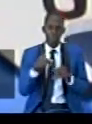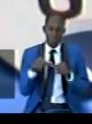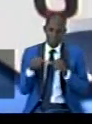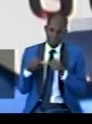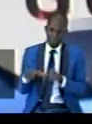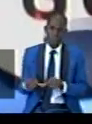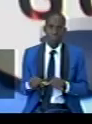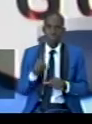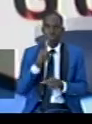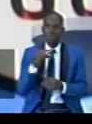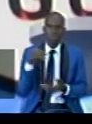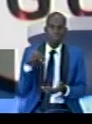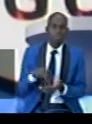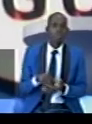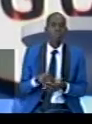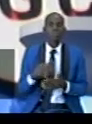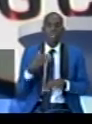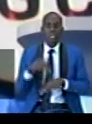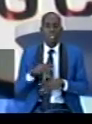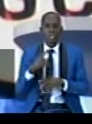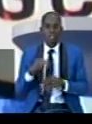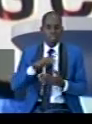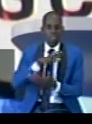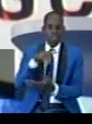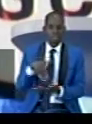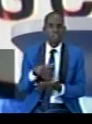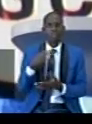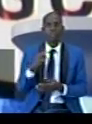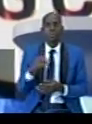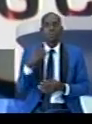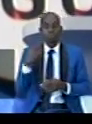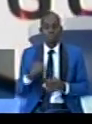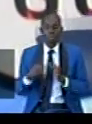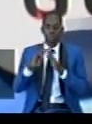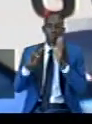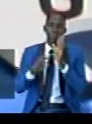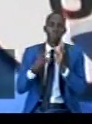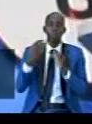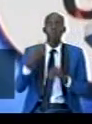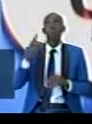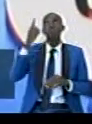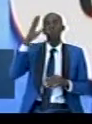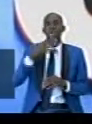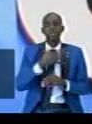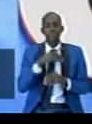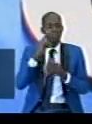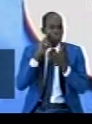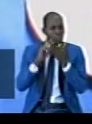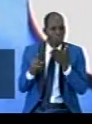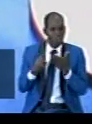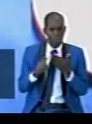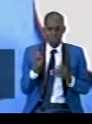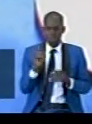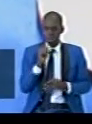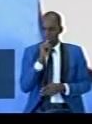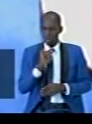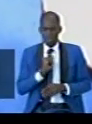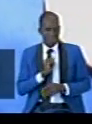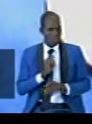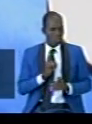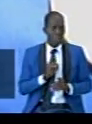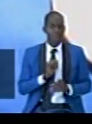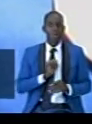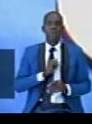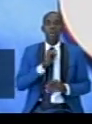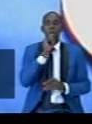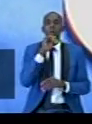you stand at the center of the will of God, and you check up, where am I? I'm at the center of the will